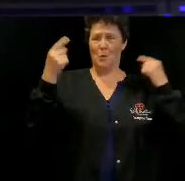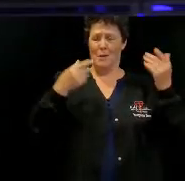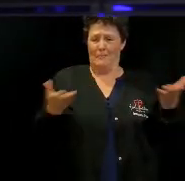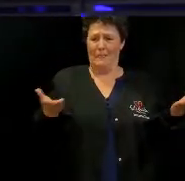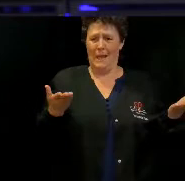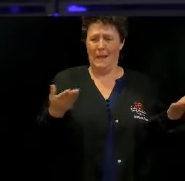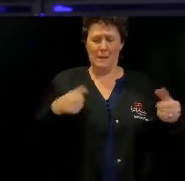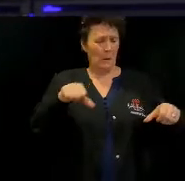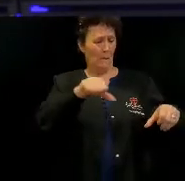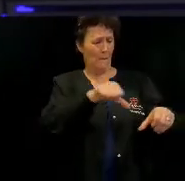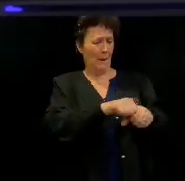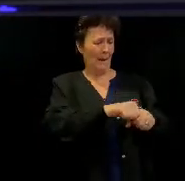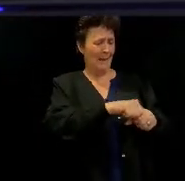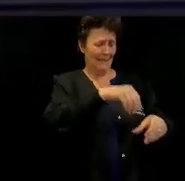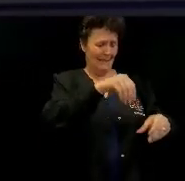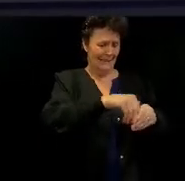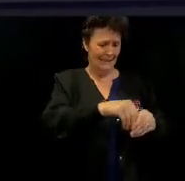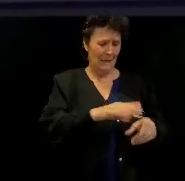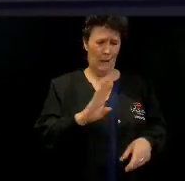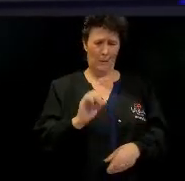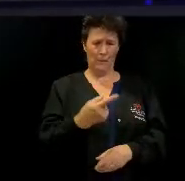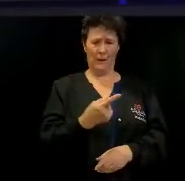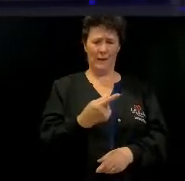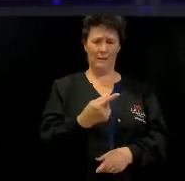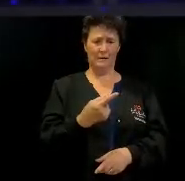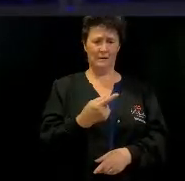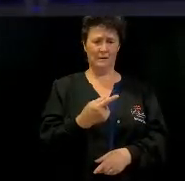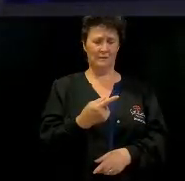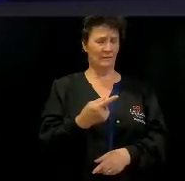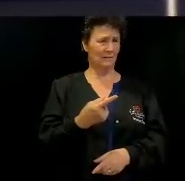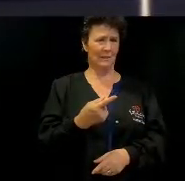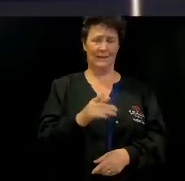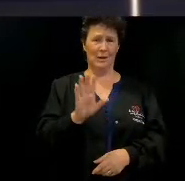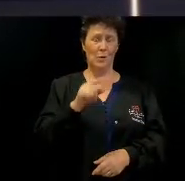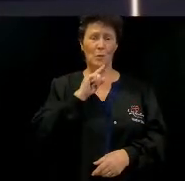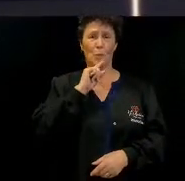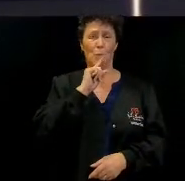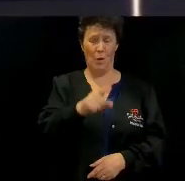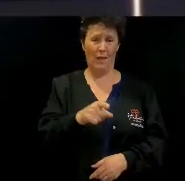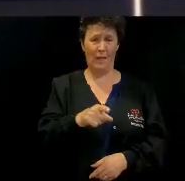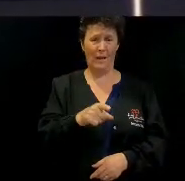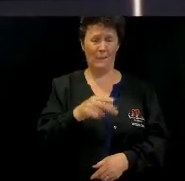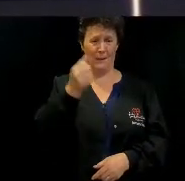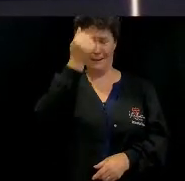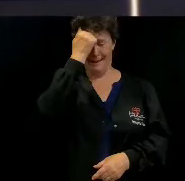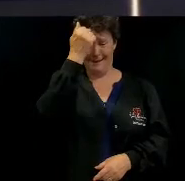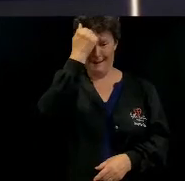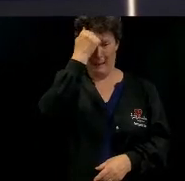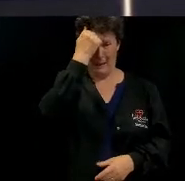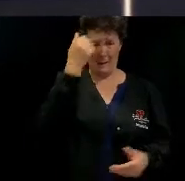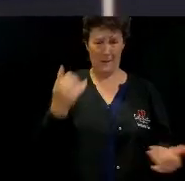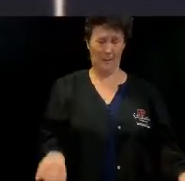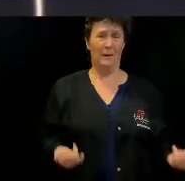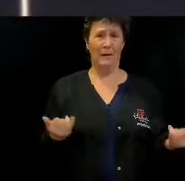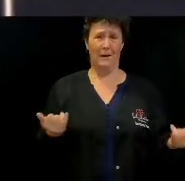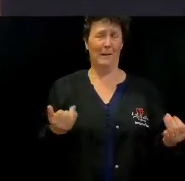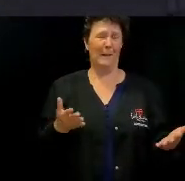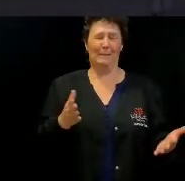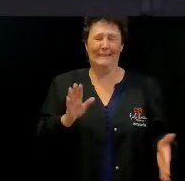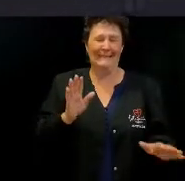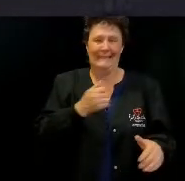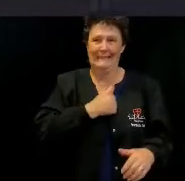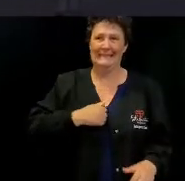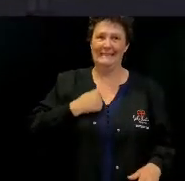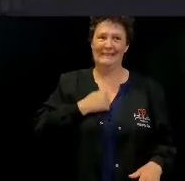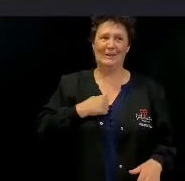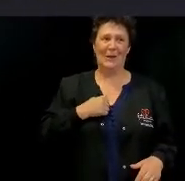in bags. Are we really that dumb in our society? Sorry. Maybe,